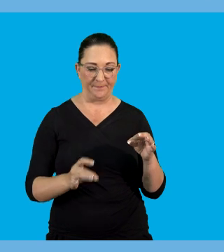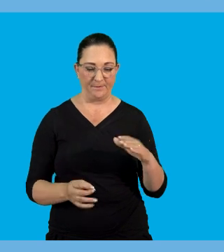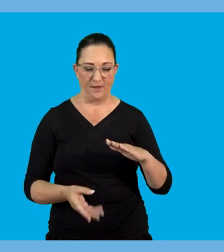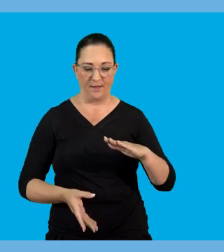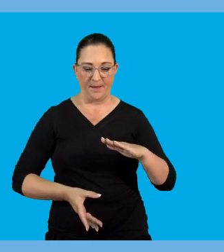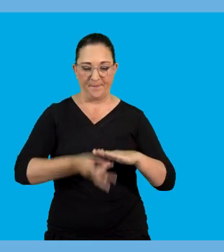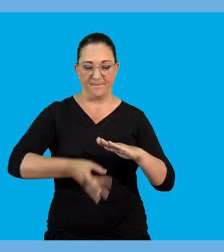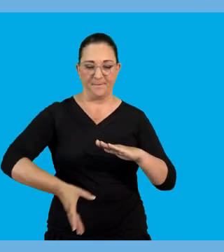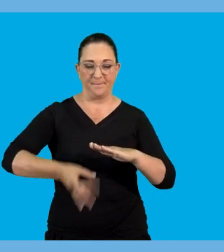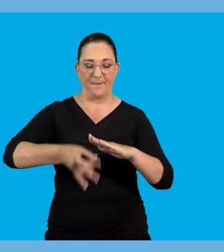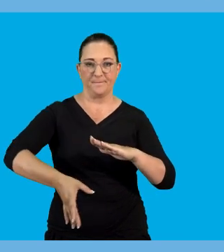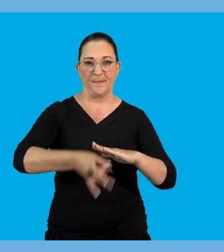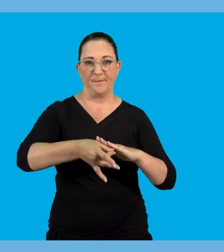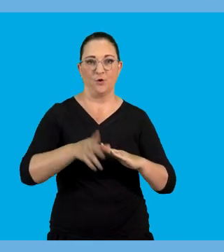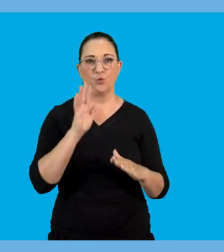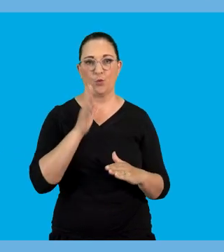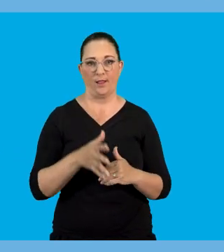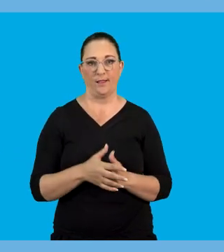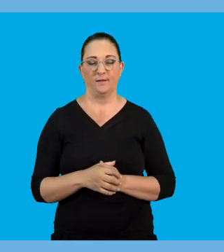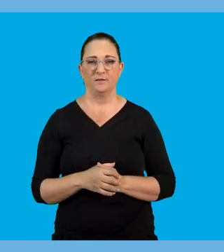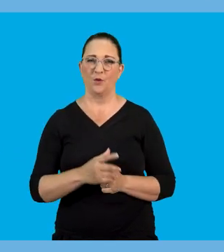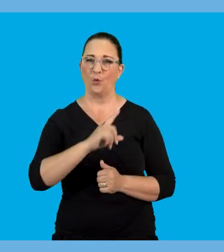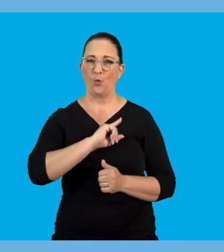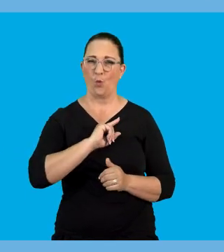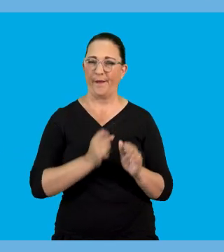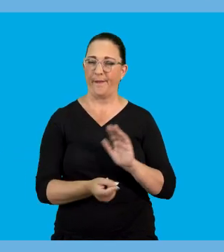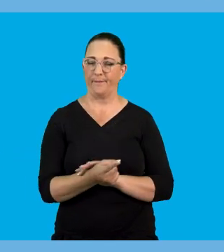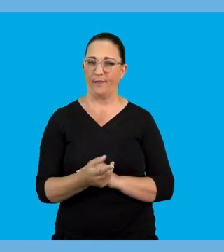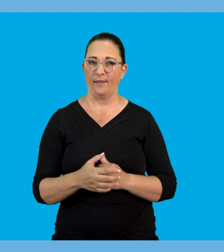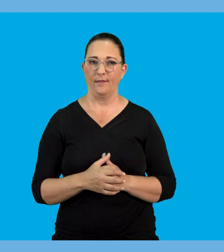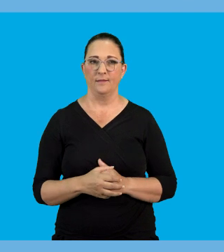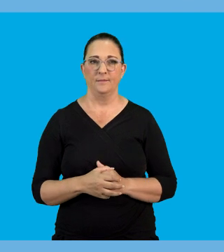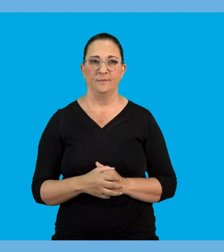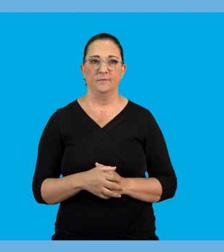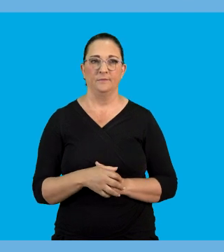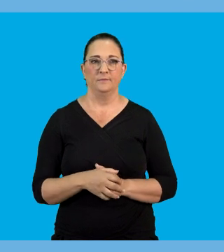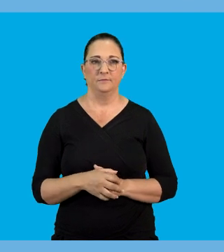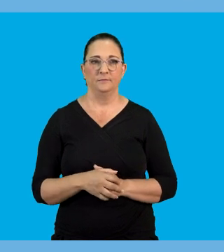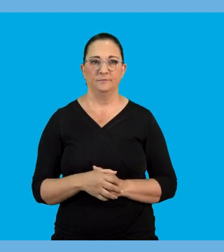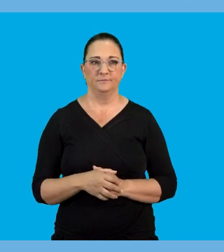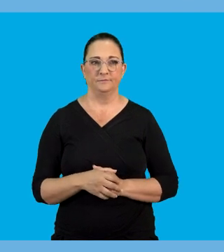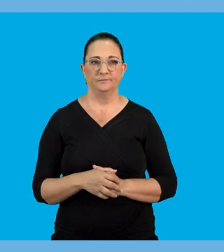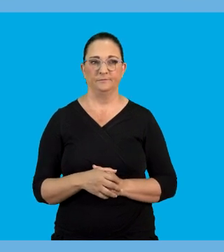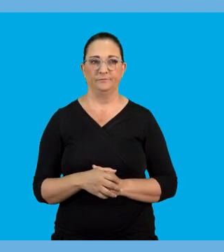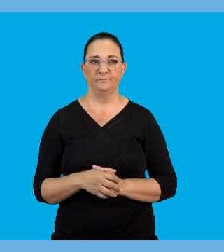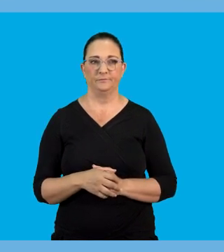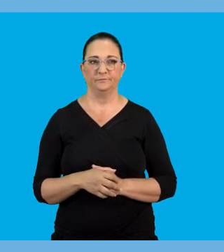are on the table. So why does this happen, or what is happening here and why does it happen? So firstly,